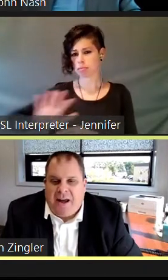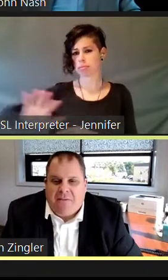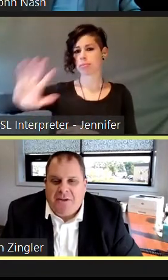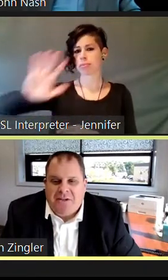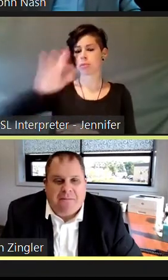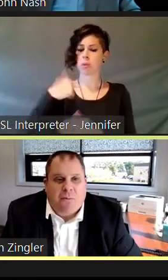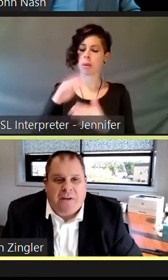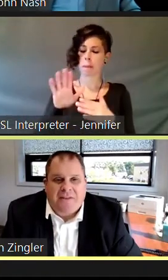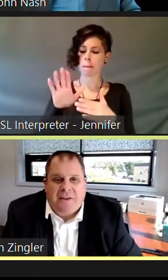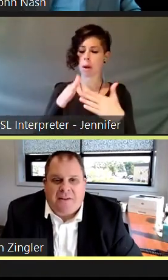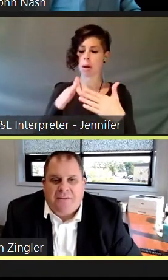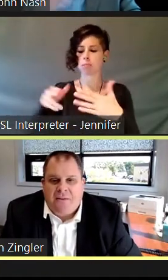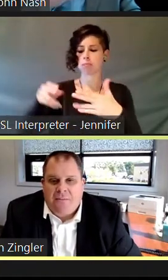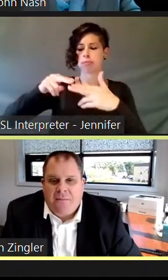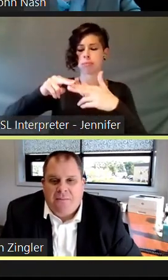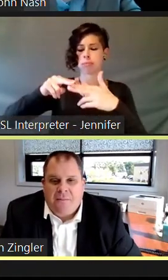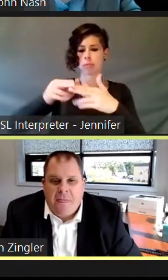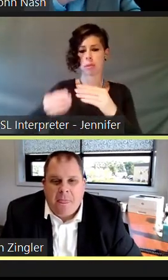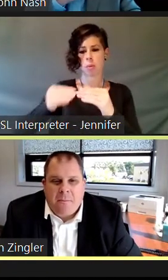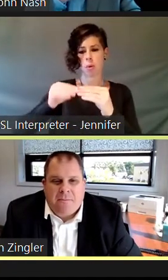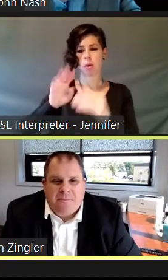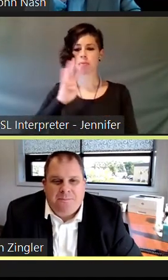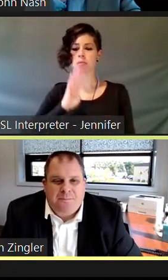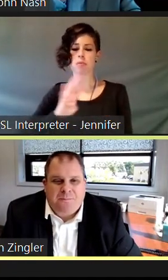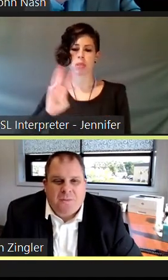that average at 46.